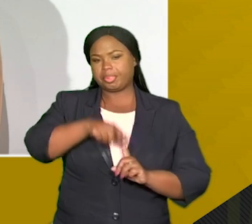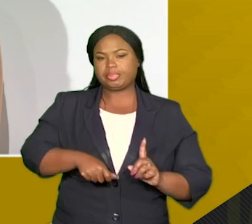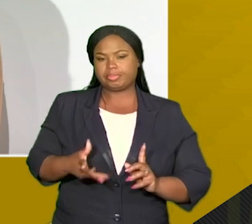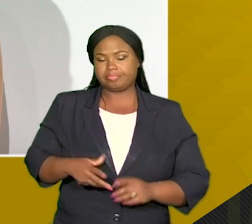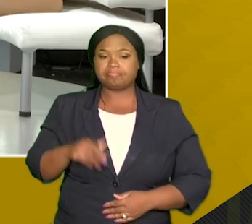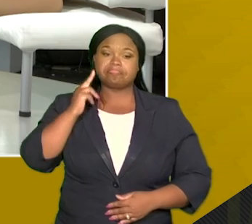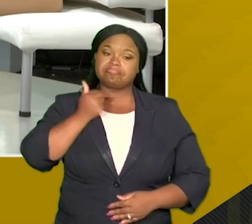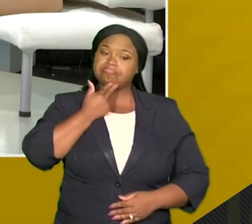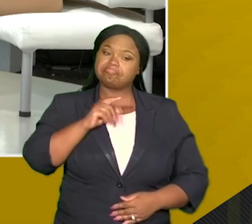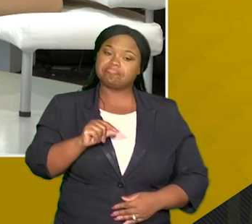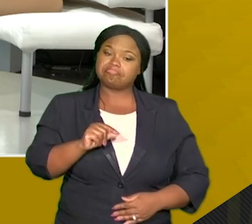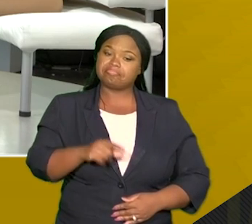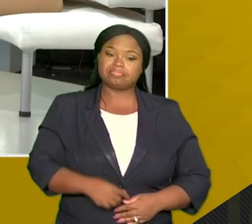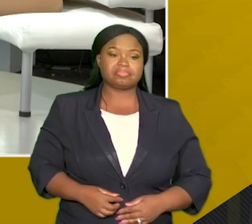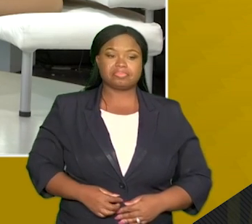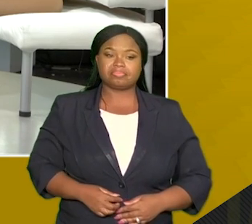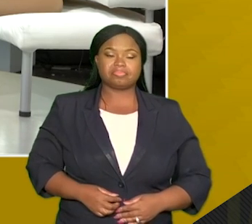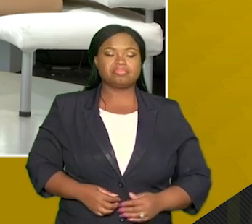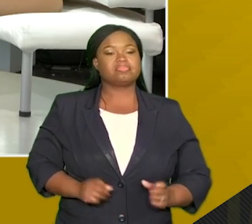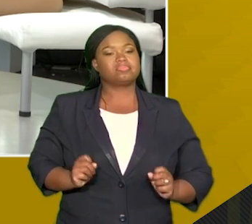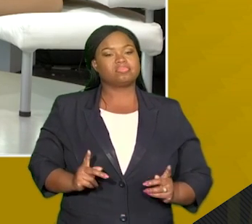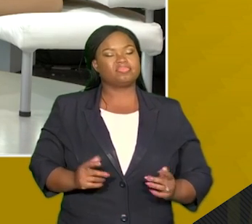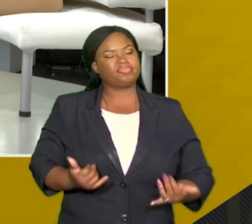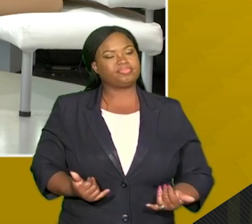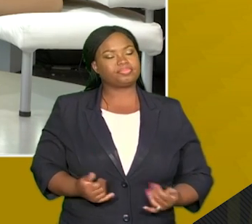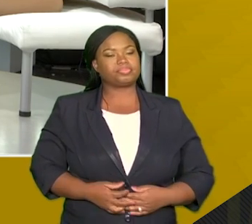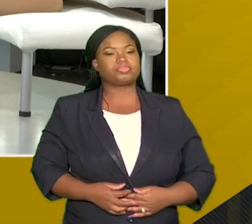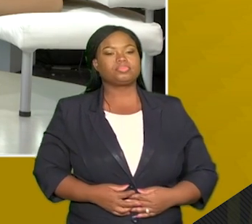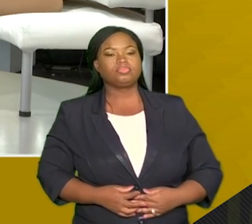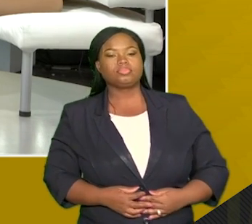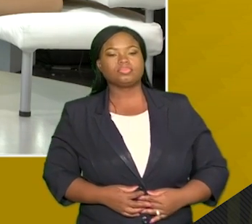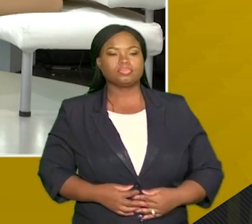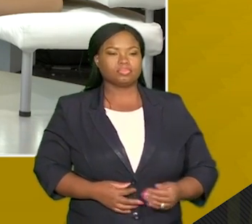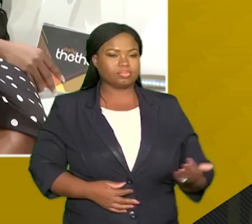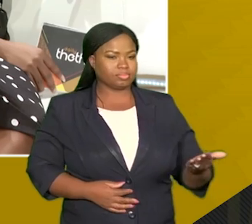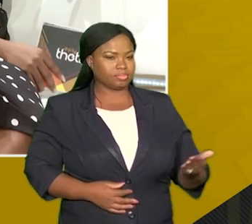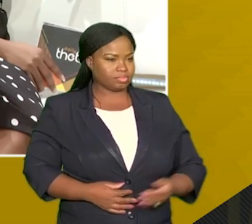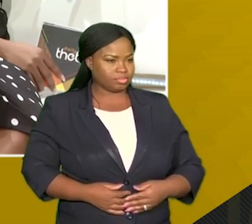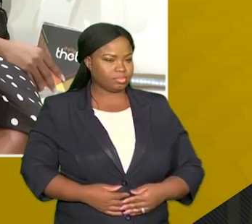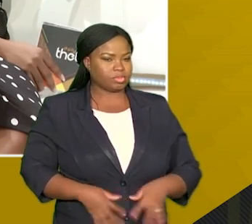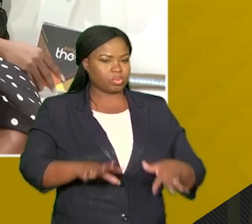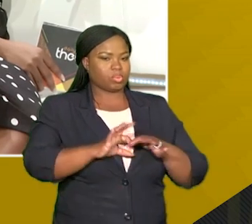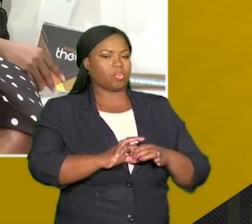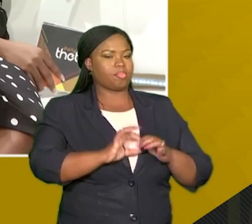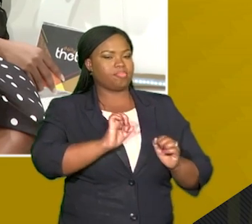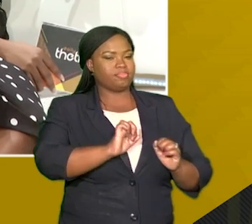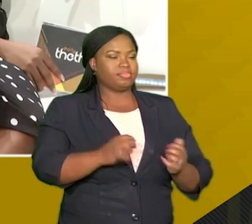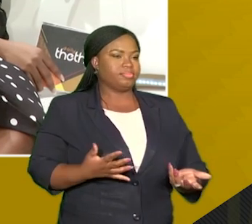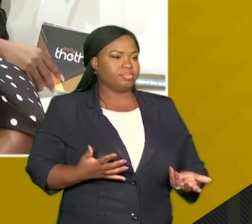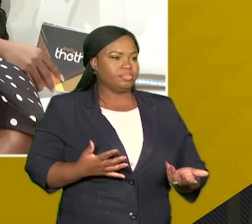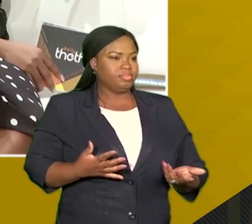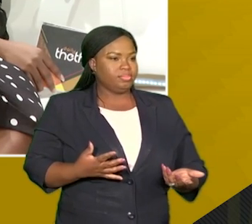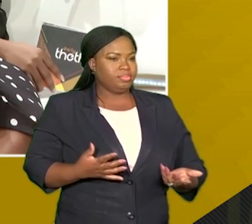That's very nice. Actually, Legile Noko as well. But also, Mama, njenga sekhaya, one was saying